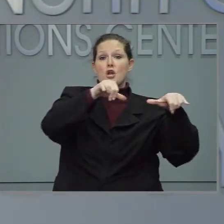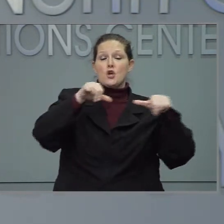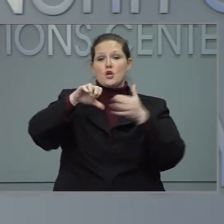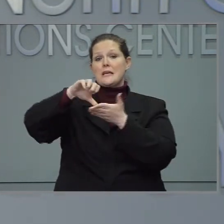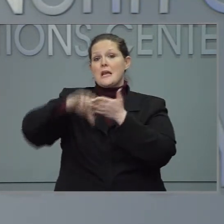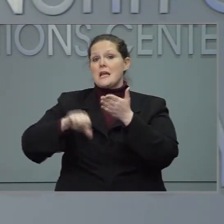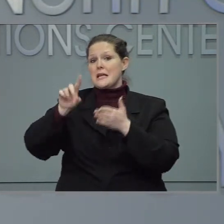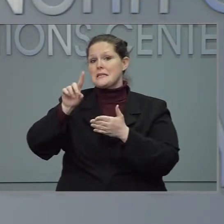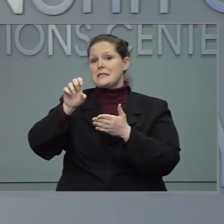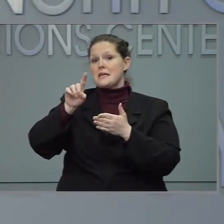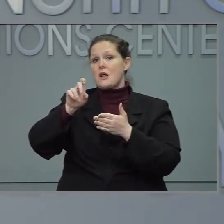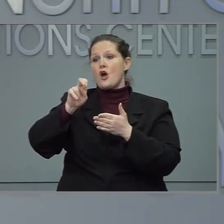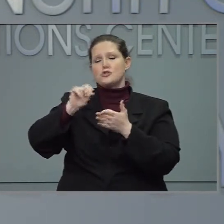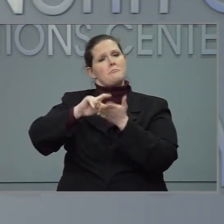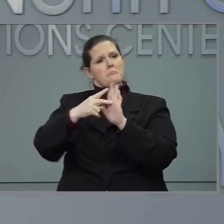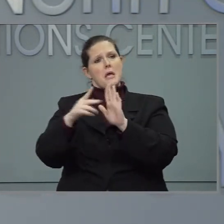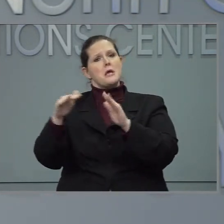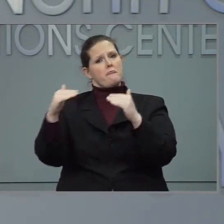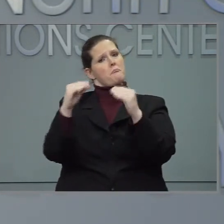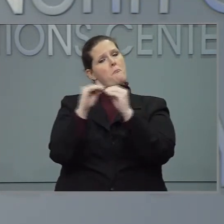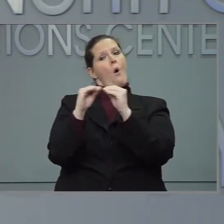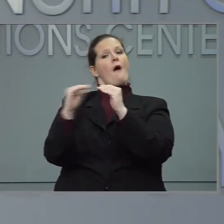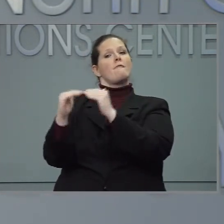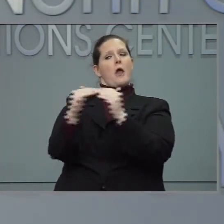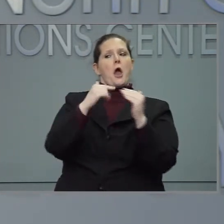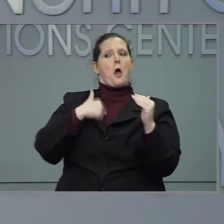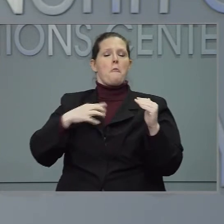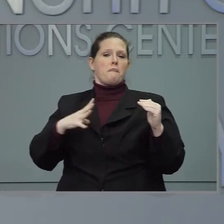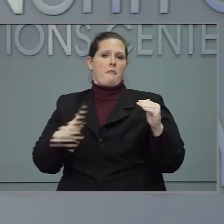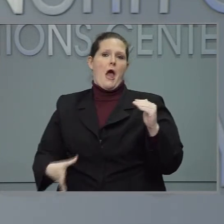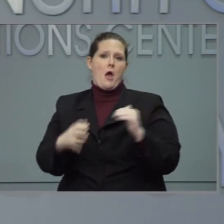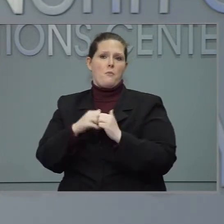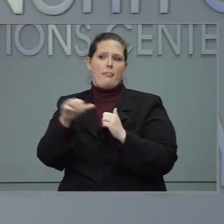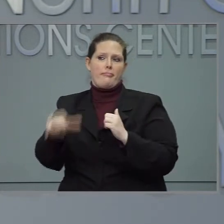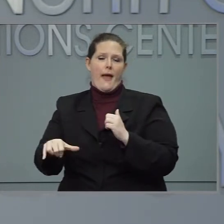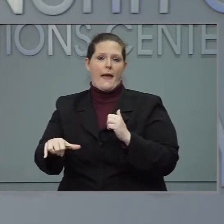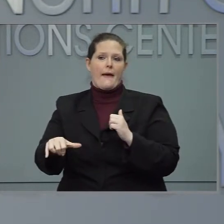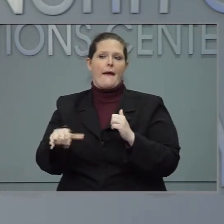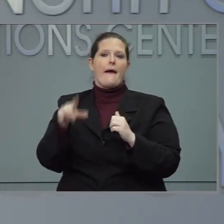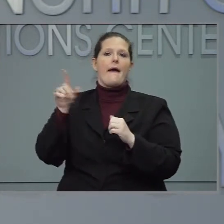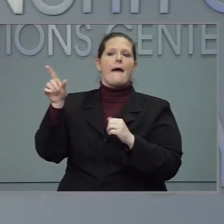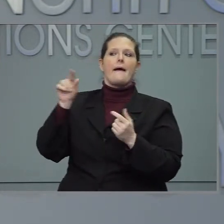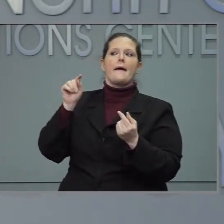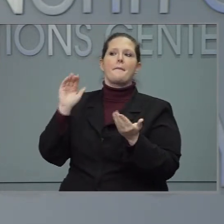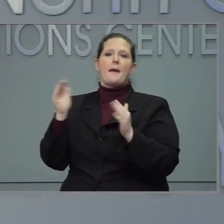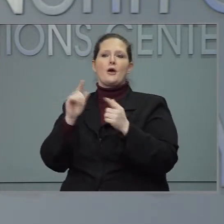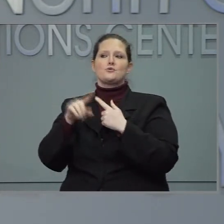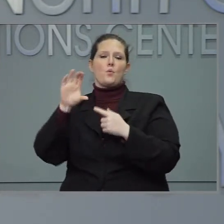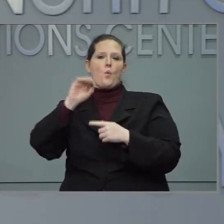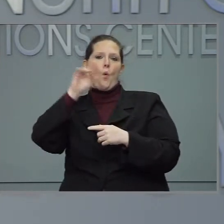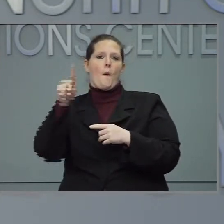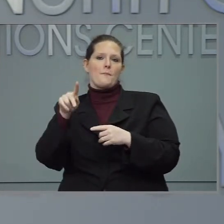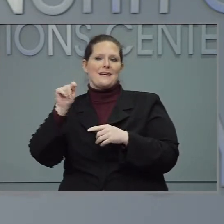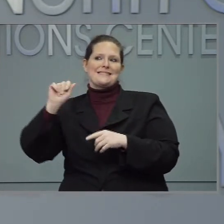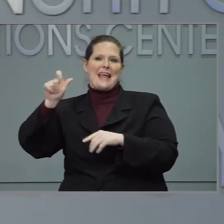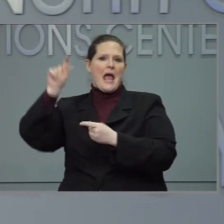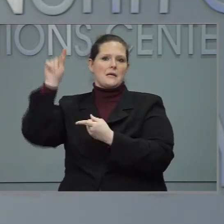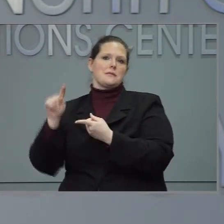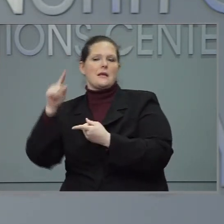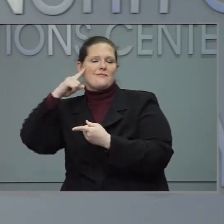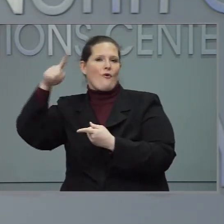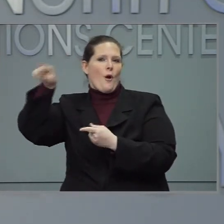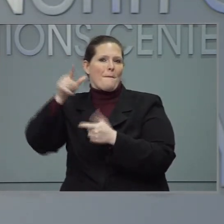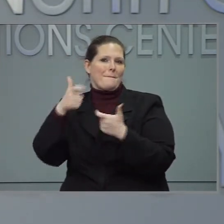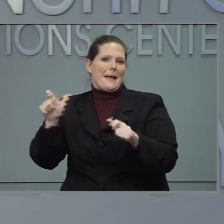more middle-income people. And of course, they've proposed their corporate tax cuts. With strong revenues,